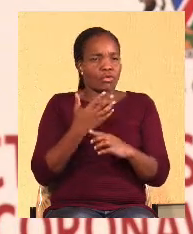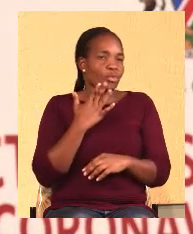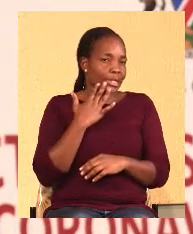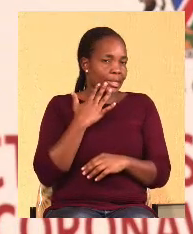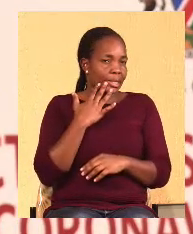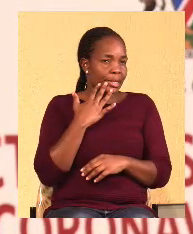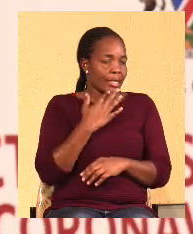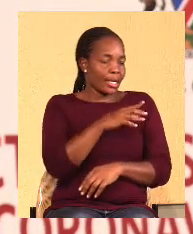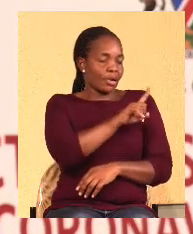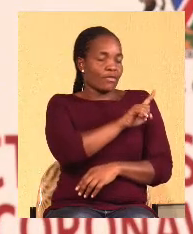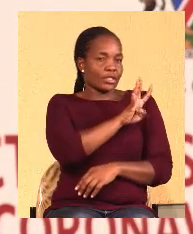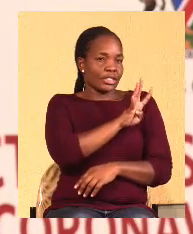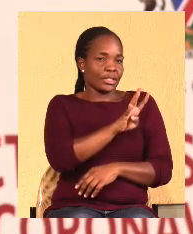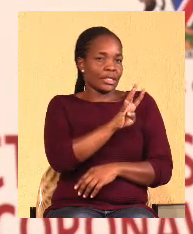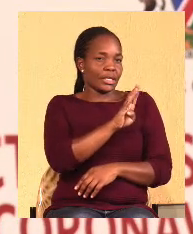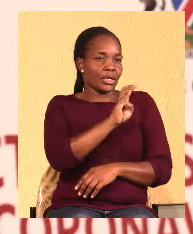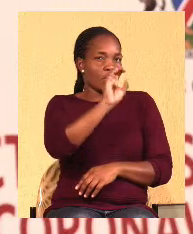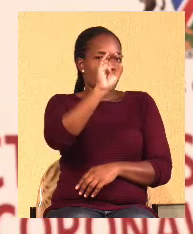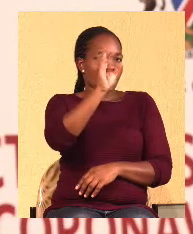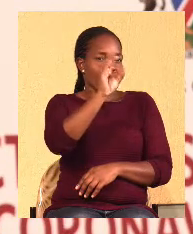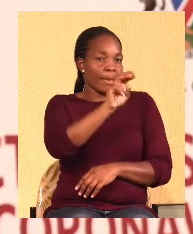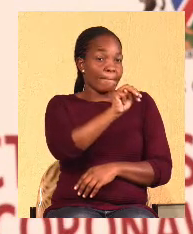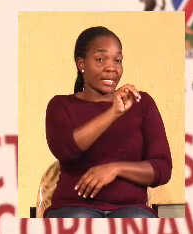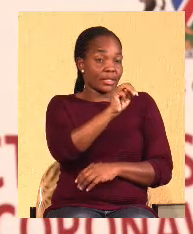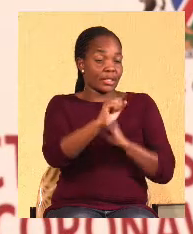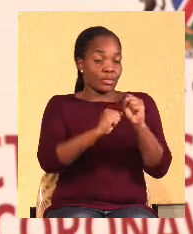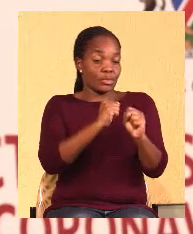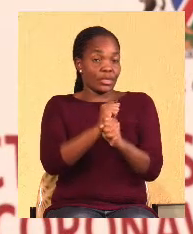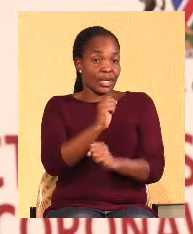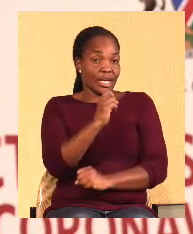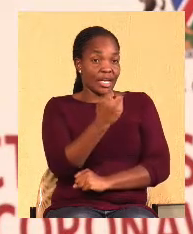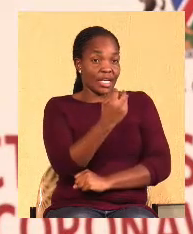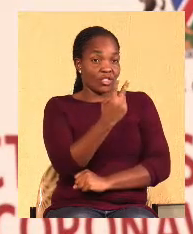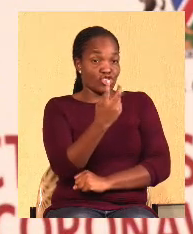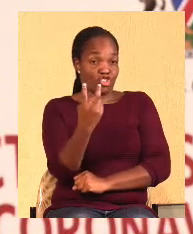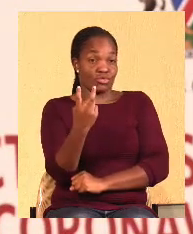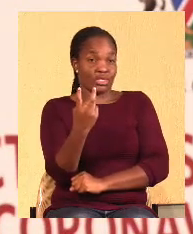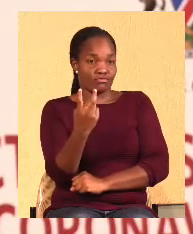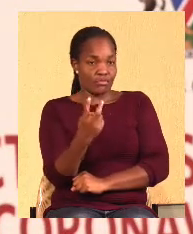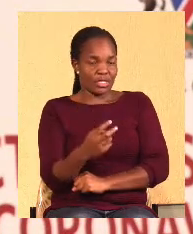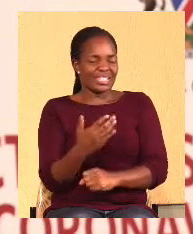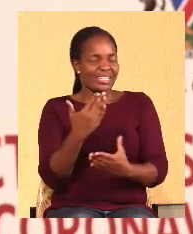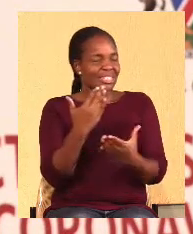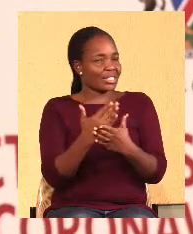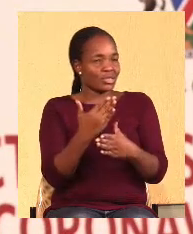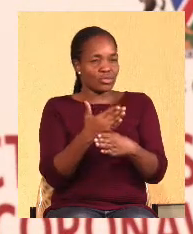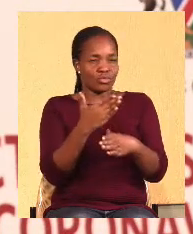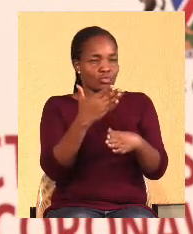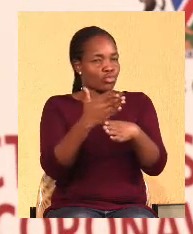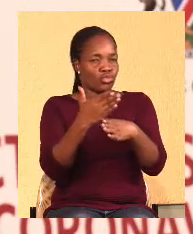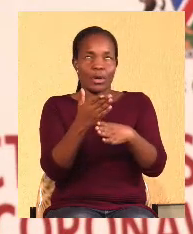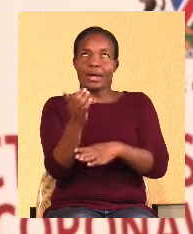March 2020 on a full scale. It operates 24/7